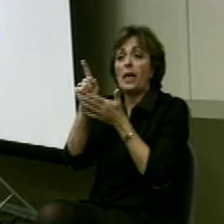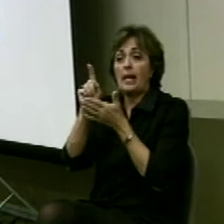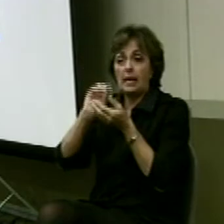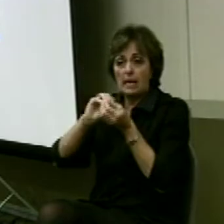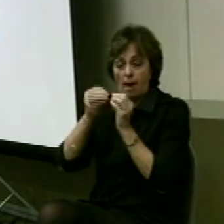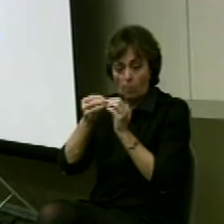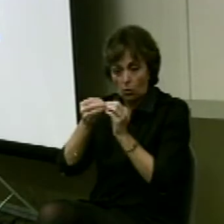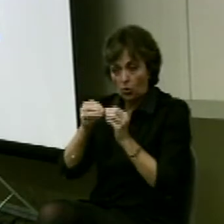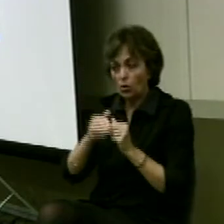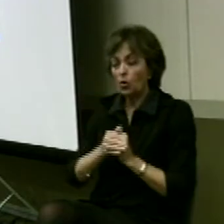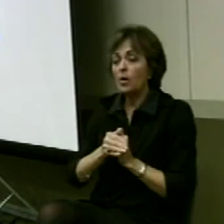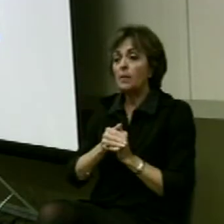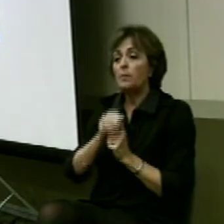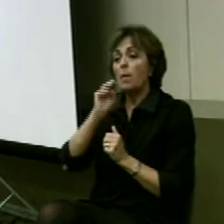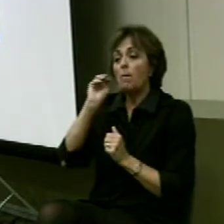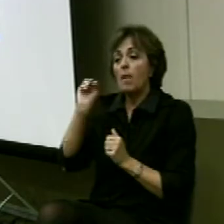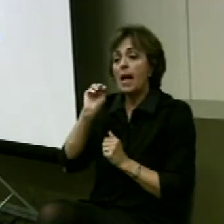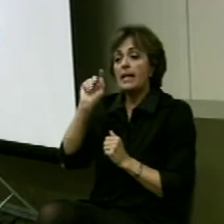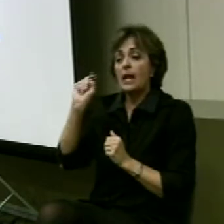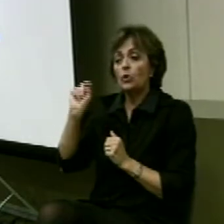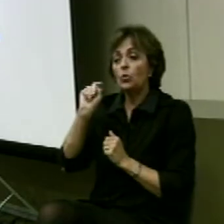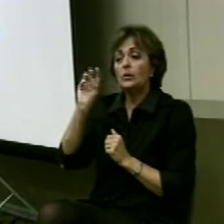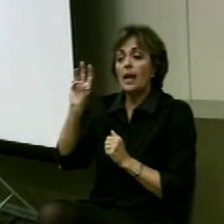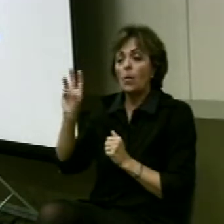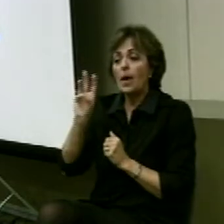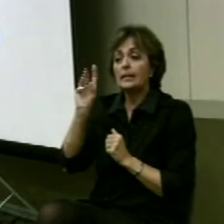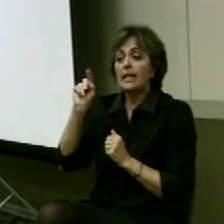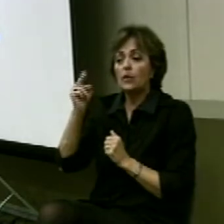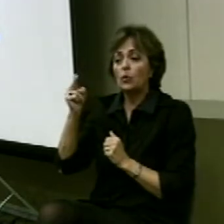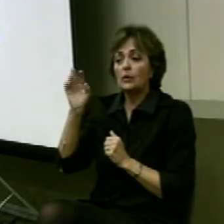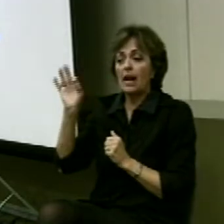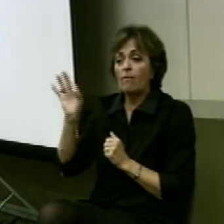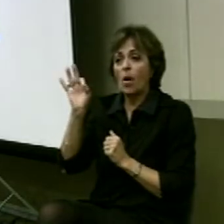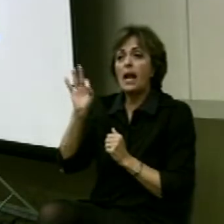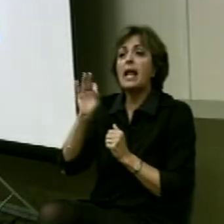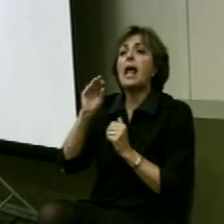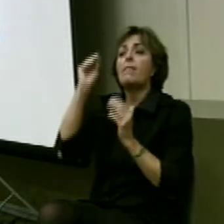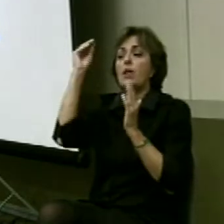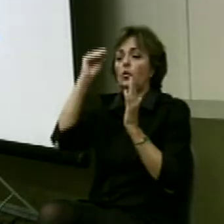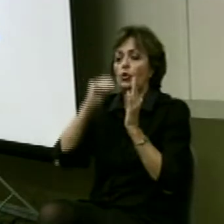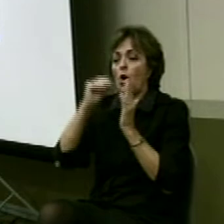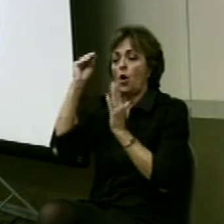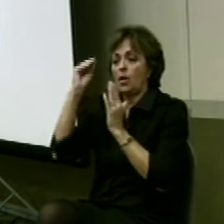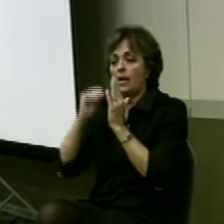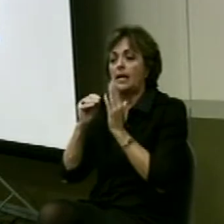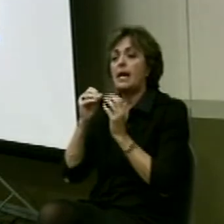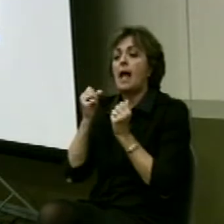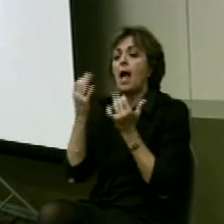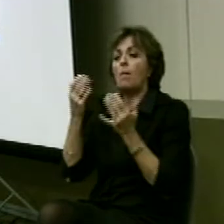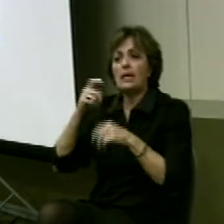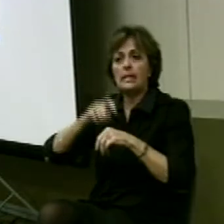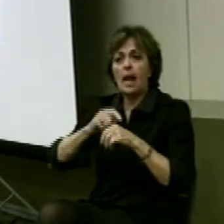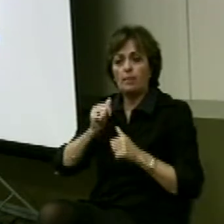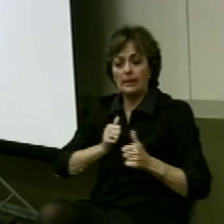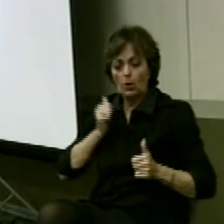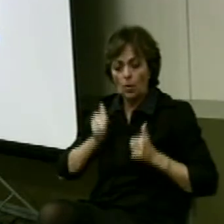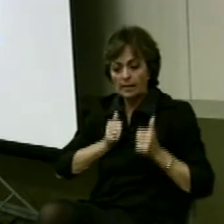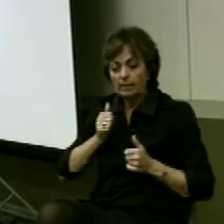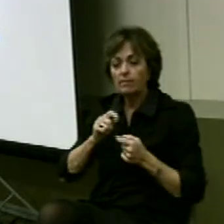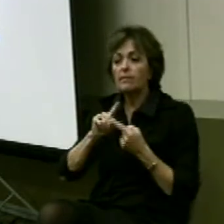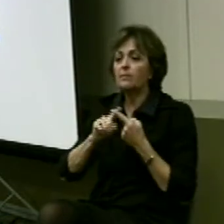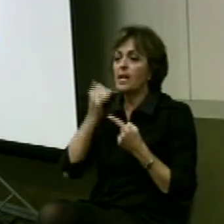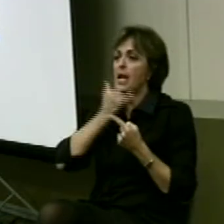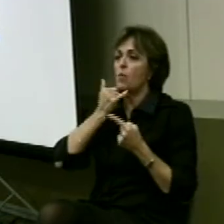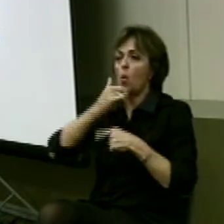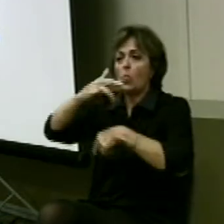chart with the week number, and this was the day, Monday, Tuesday, Wednesday, Thursday, Friday, right? And then we charted how many times